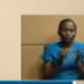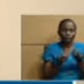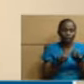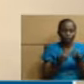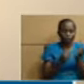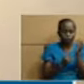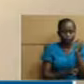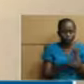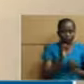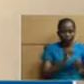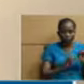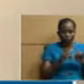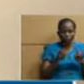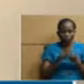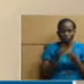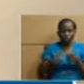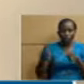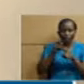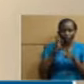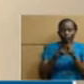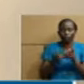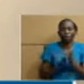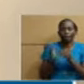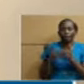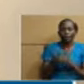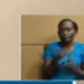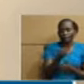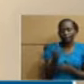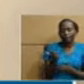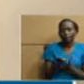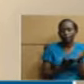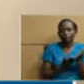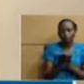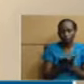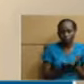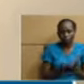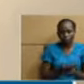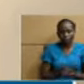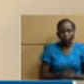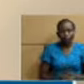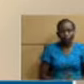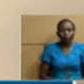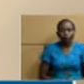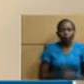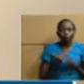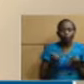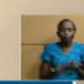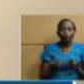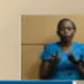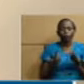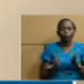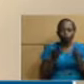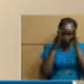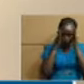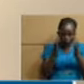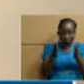as well as supporting excluded citizens in accessing all the services. Here we looked at the Manifesto Week, where